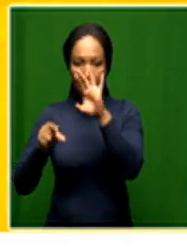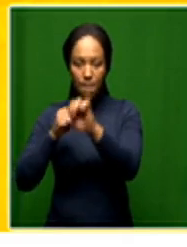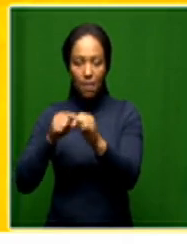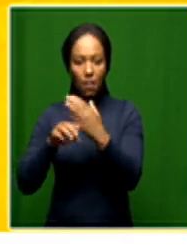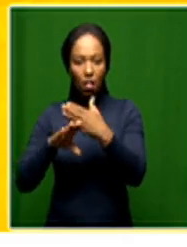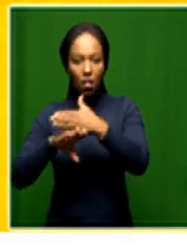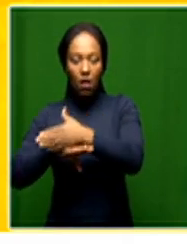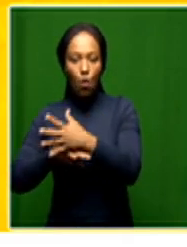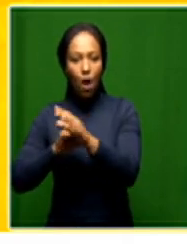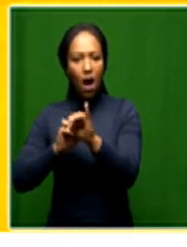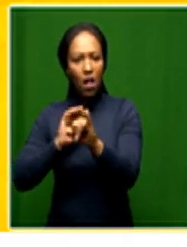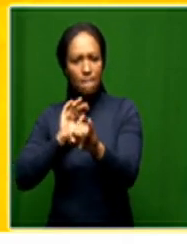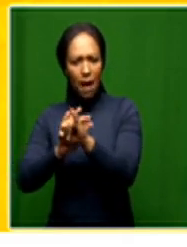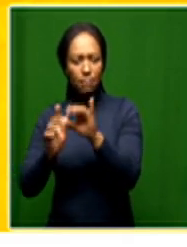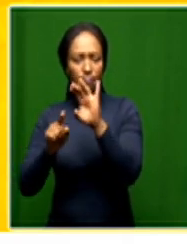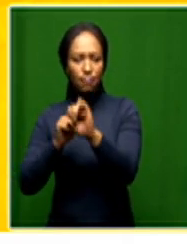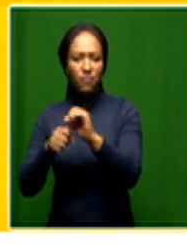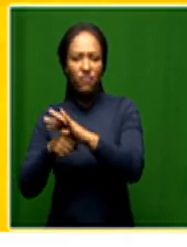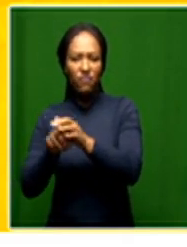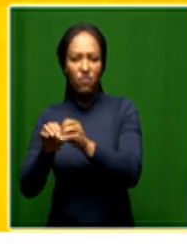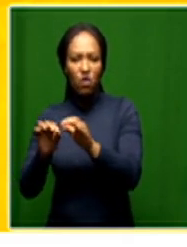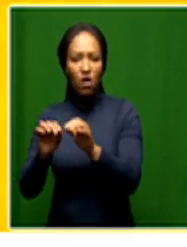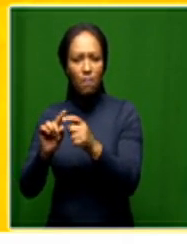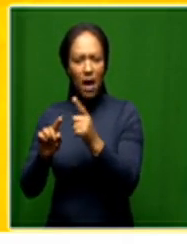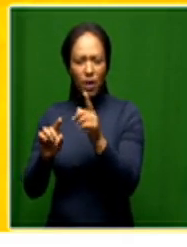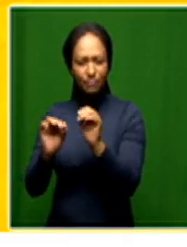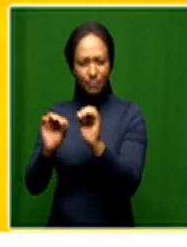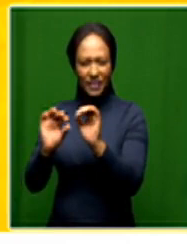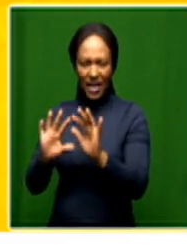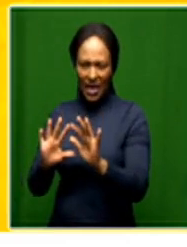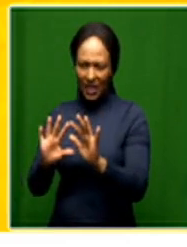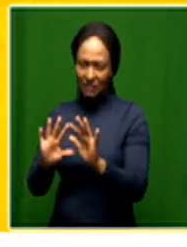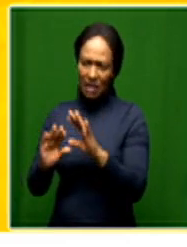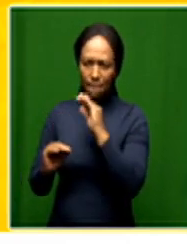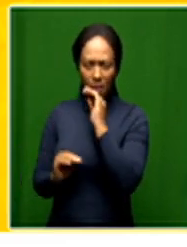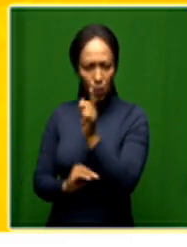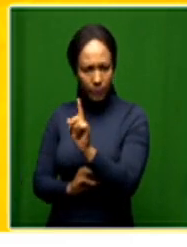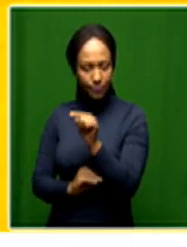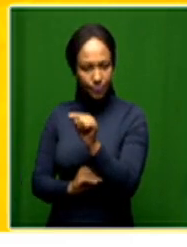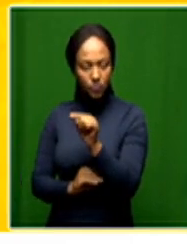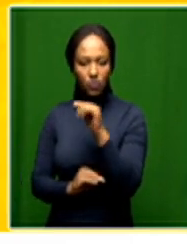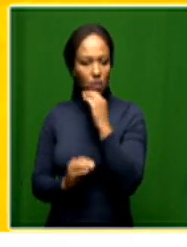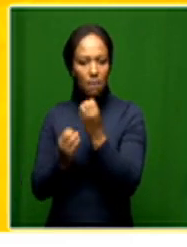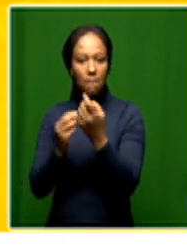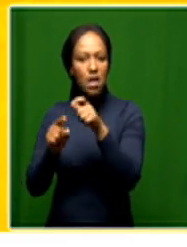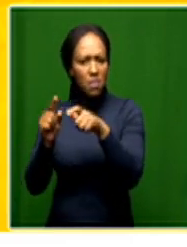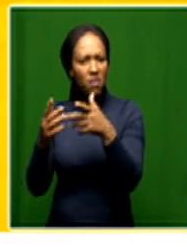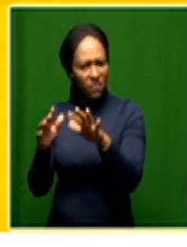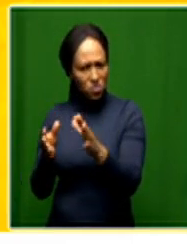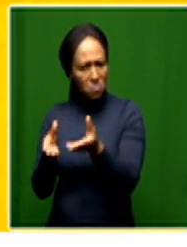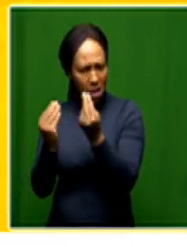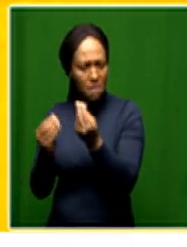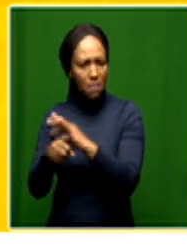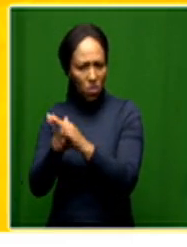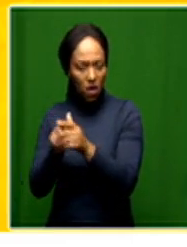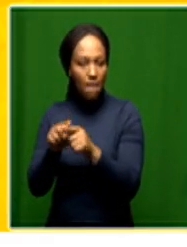officially diagnosed infections by a factor of 10. In simple terms, that a lot more people have had COVID than the official figures